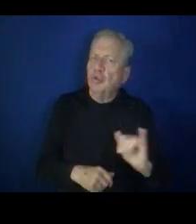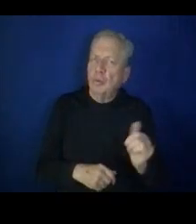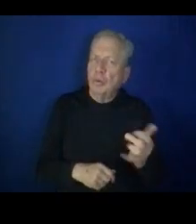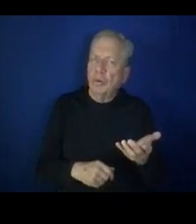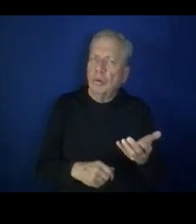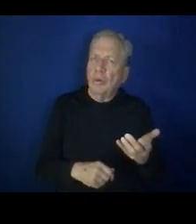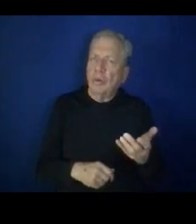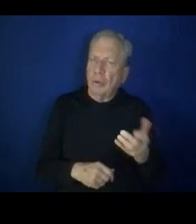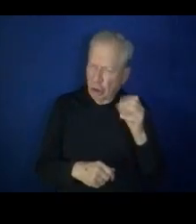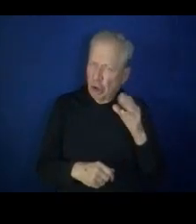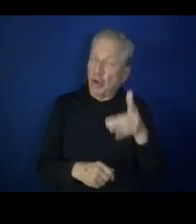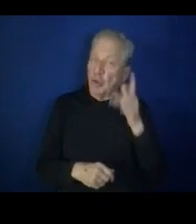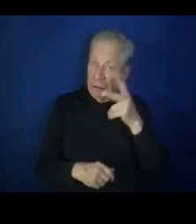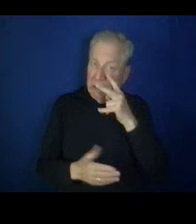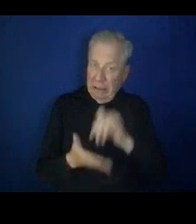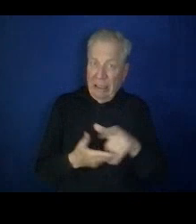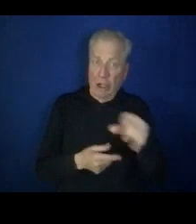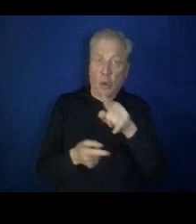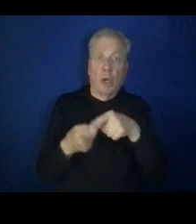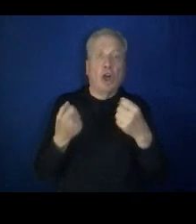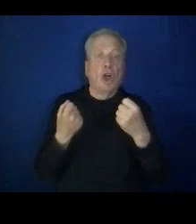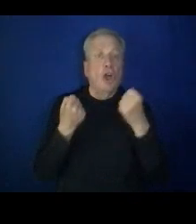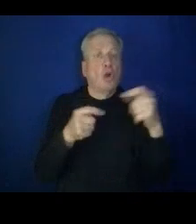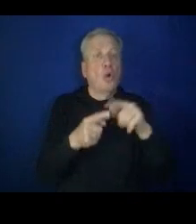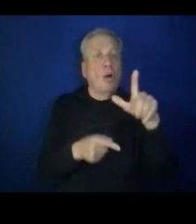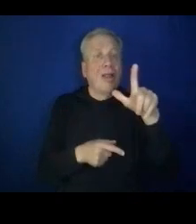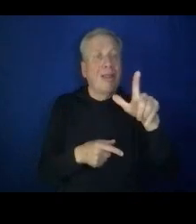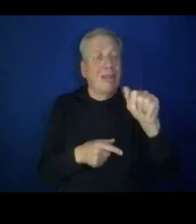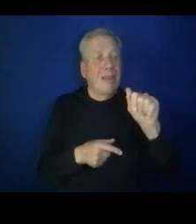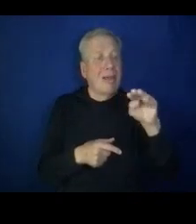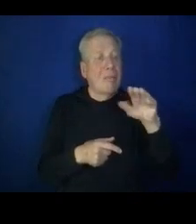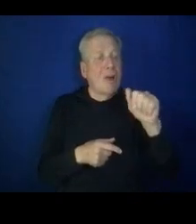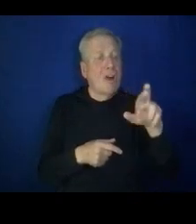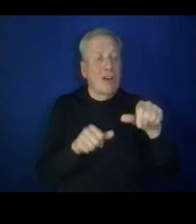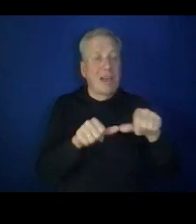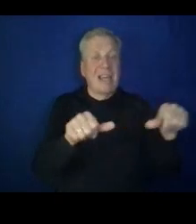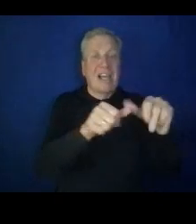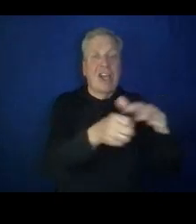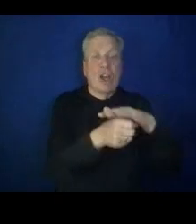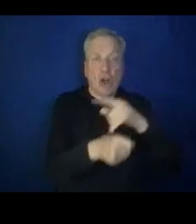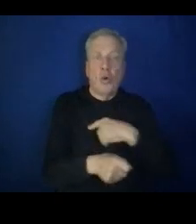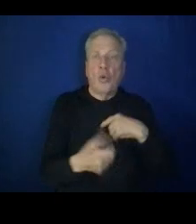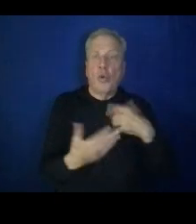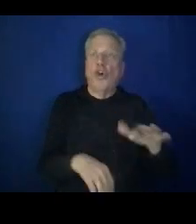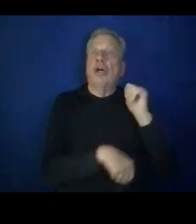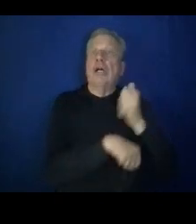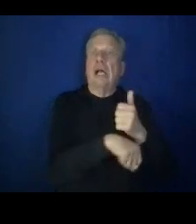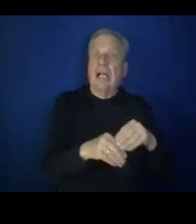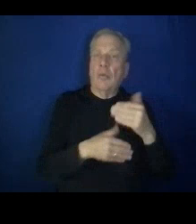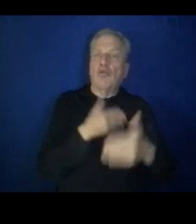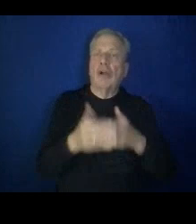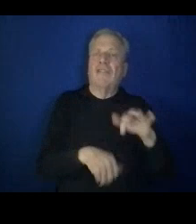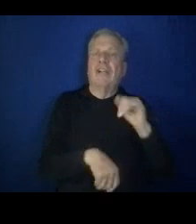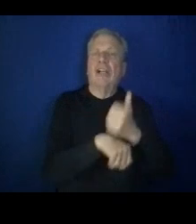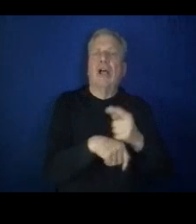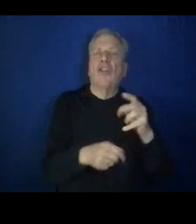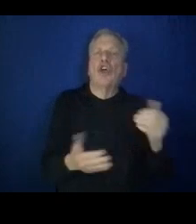You're going to see these when you drive out to Lamar. We have set up, or we're in the process of setting up, the